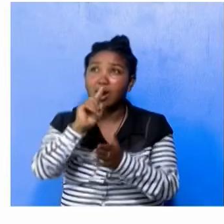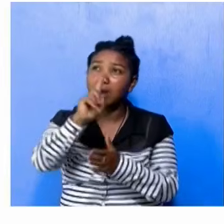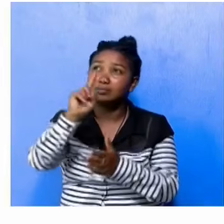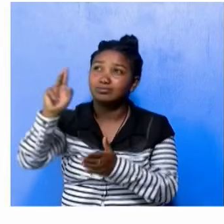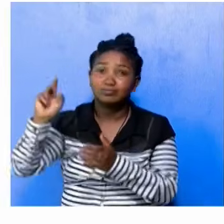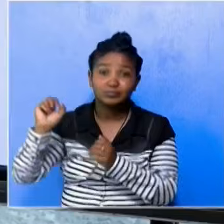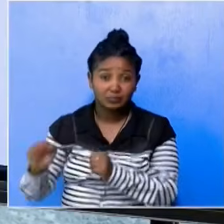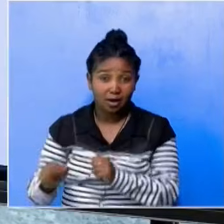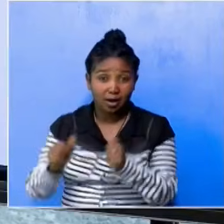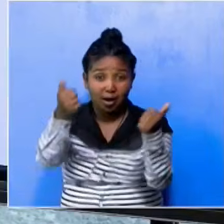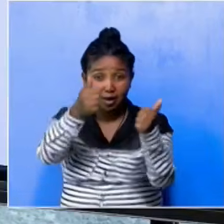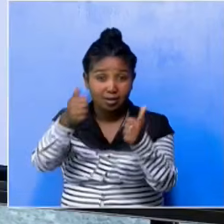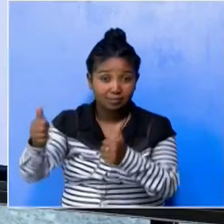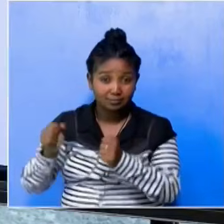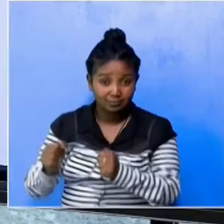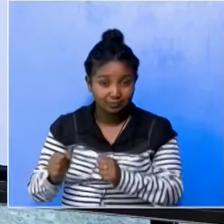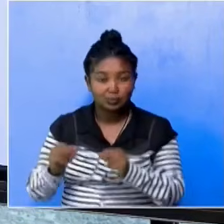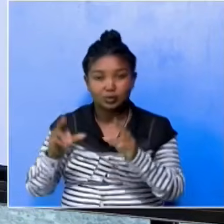Air.